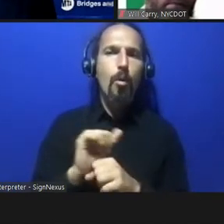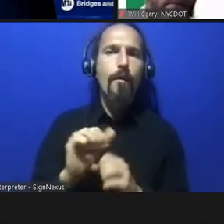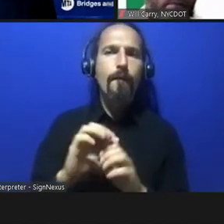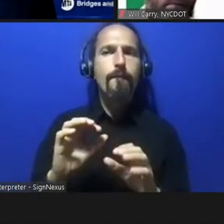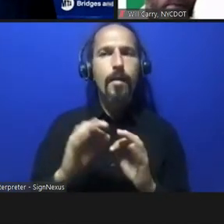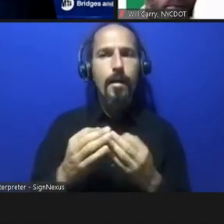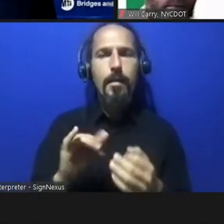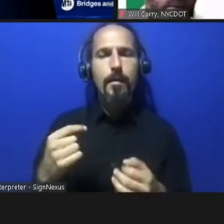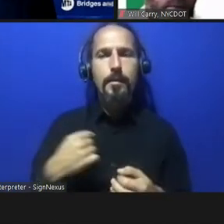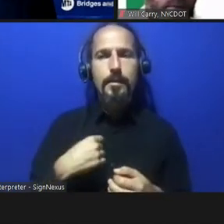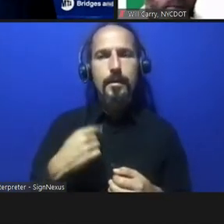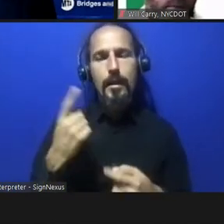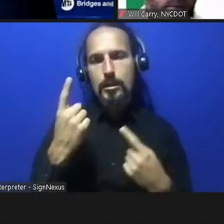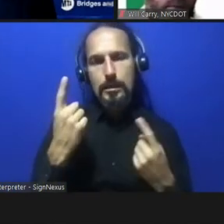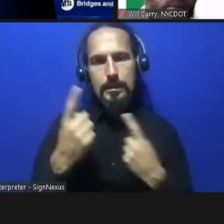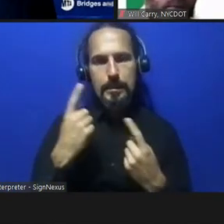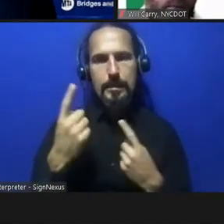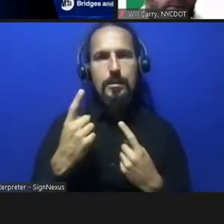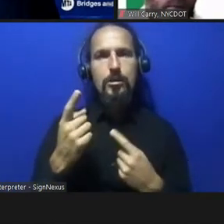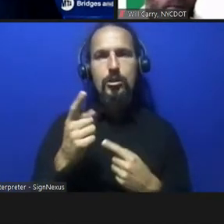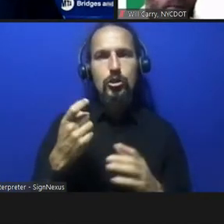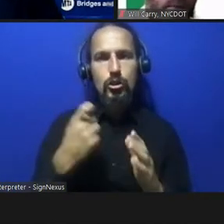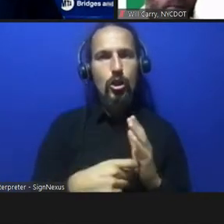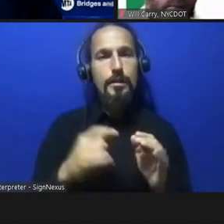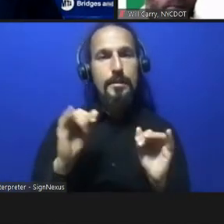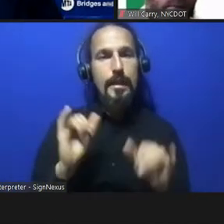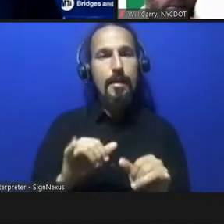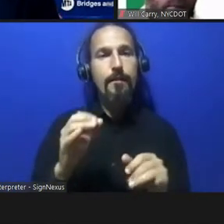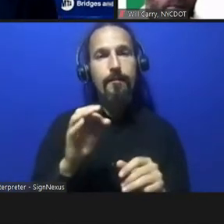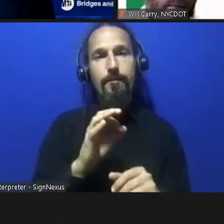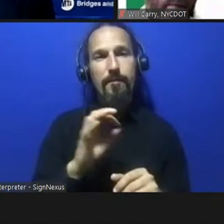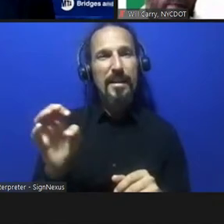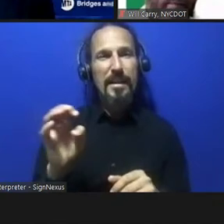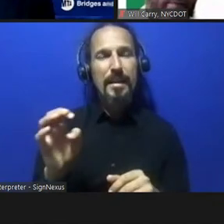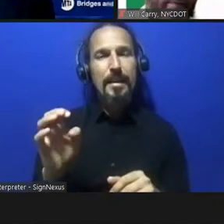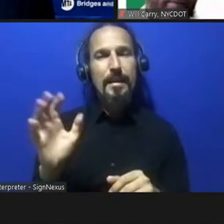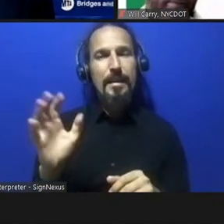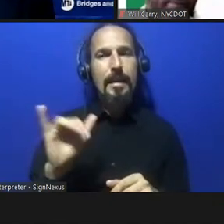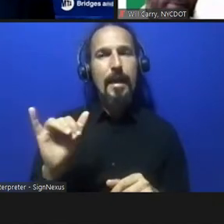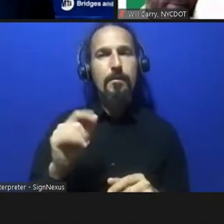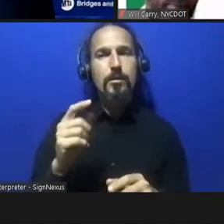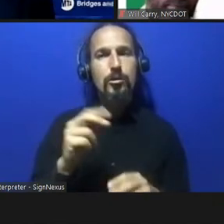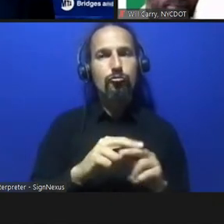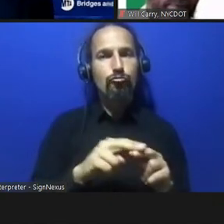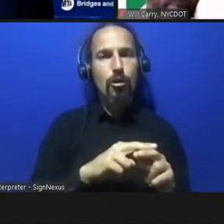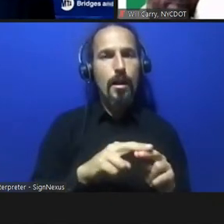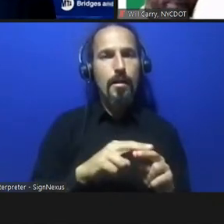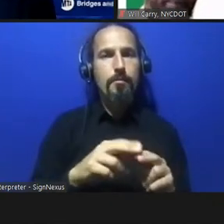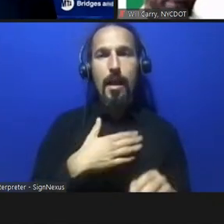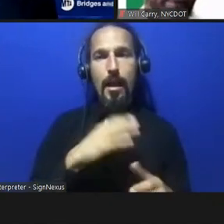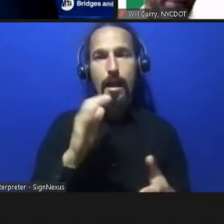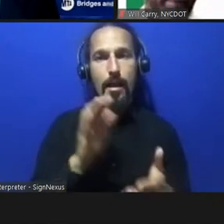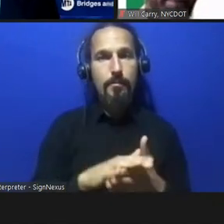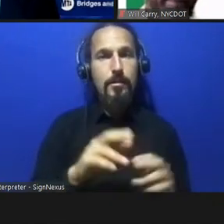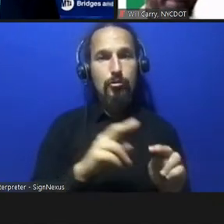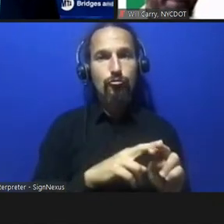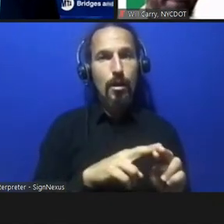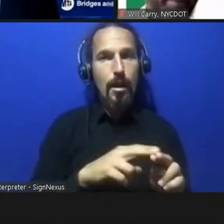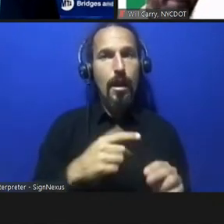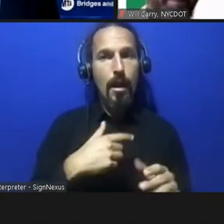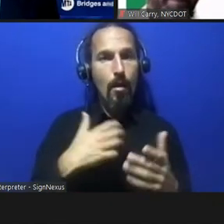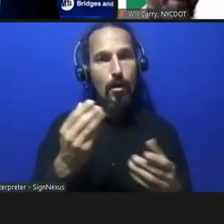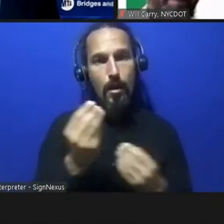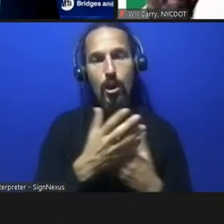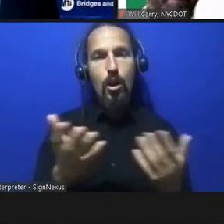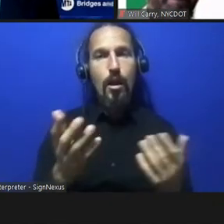me into consideration charge us the same fee that you do for the train to get on the train my husband takes the train that's what i want to let you